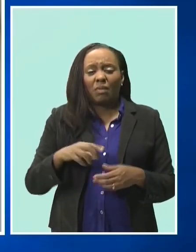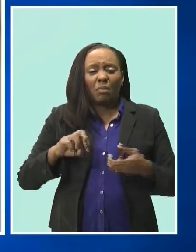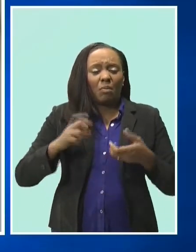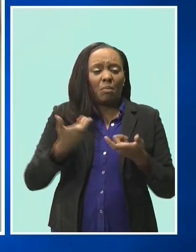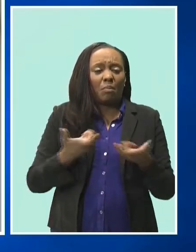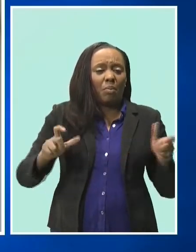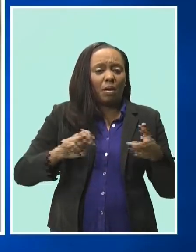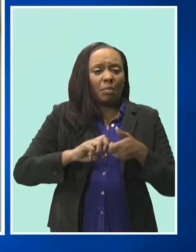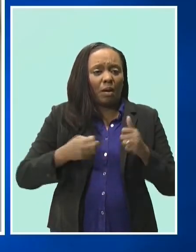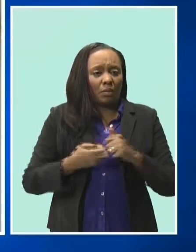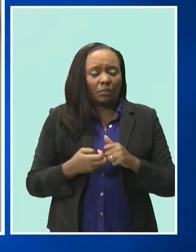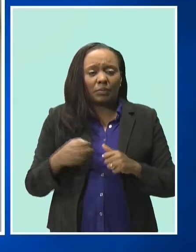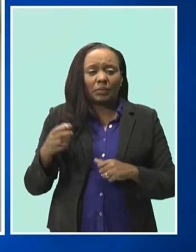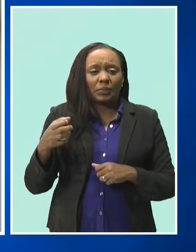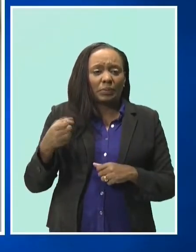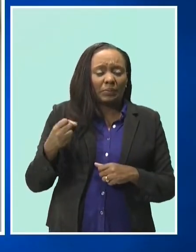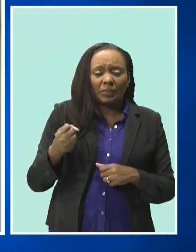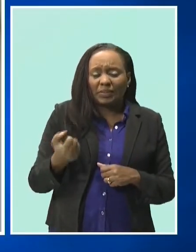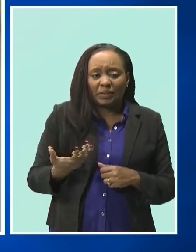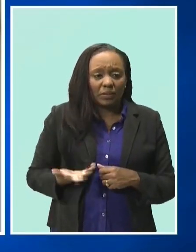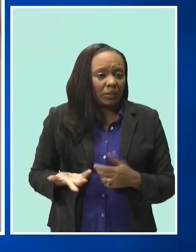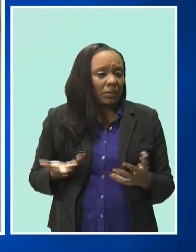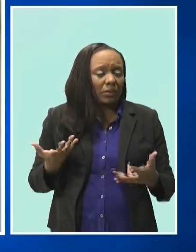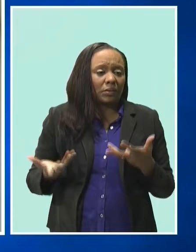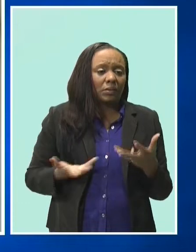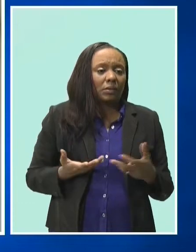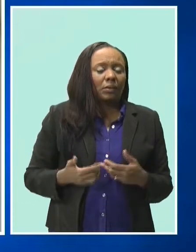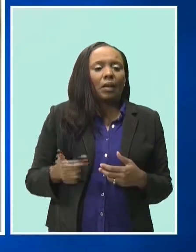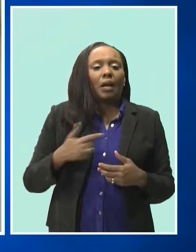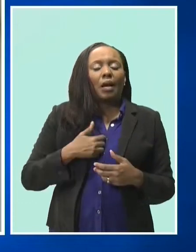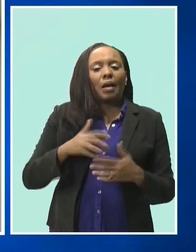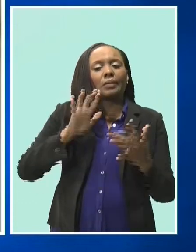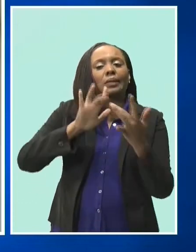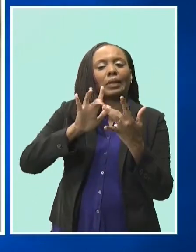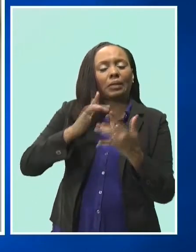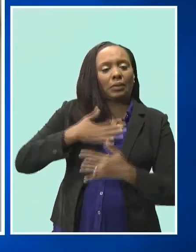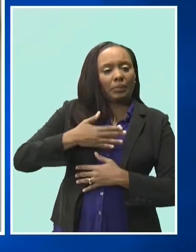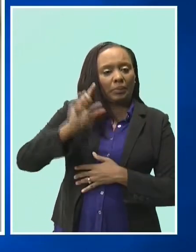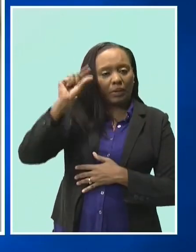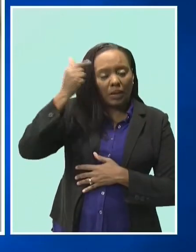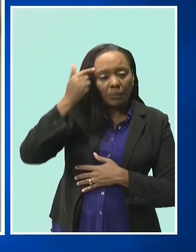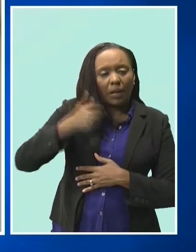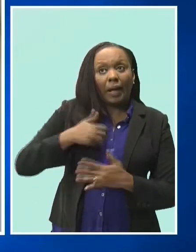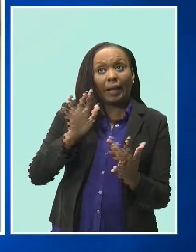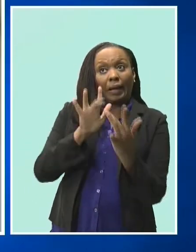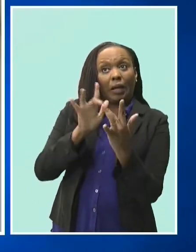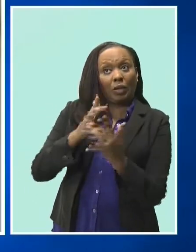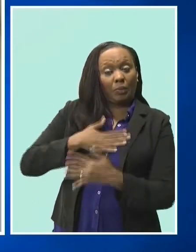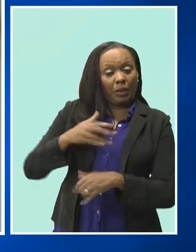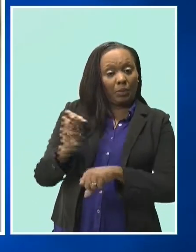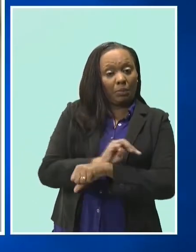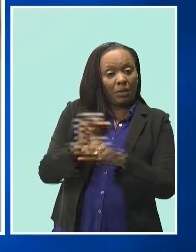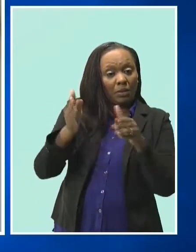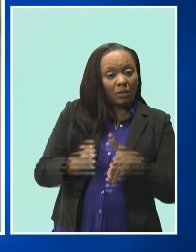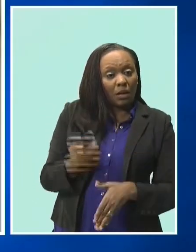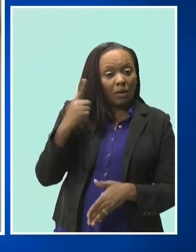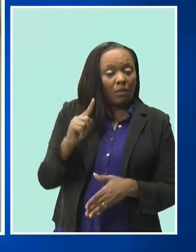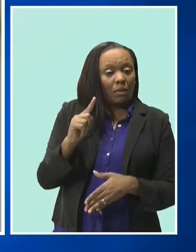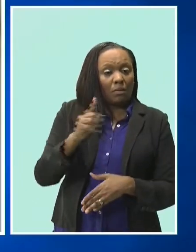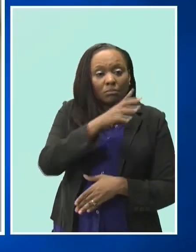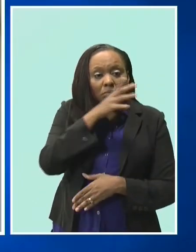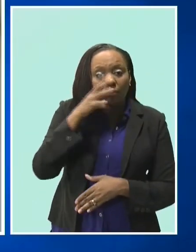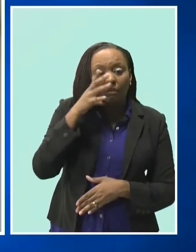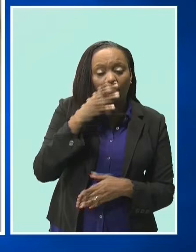the Barbados industry of milk. So I contacted my government, my Minister of Agriculture here in Argentina,